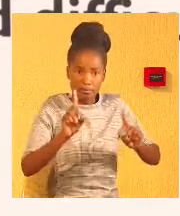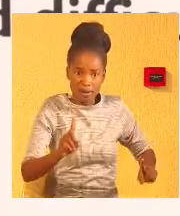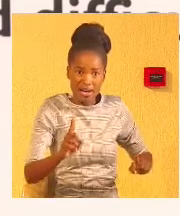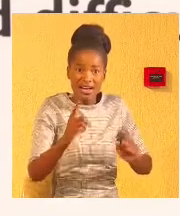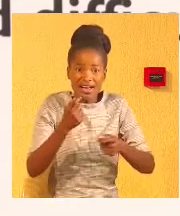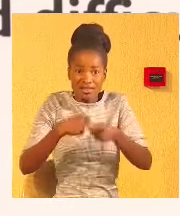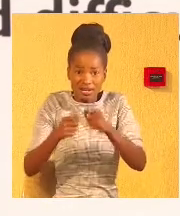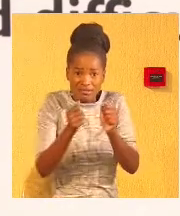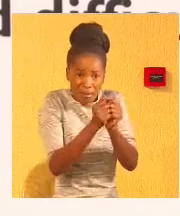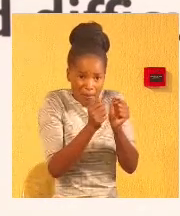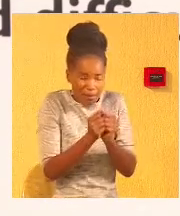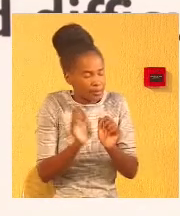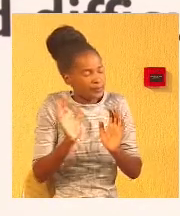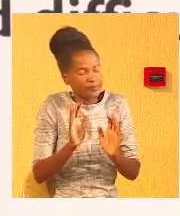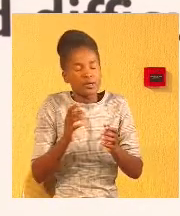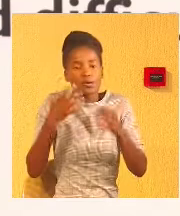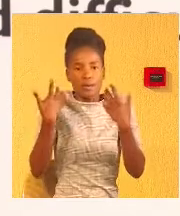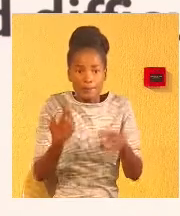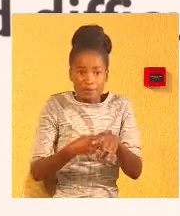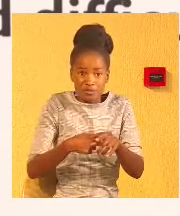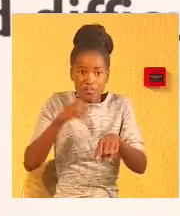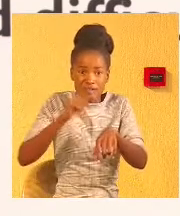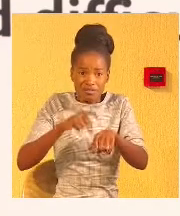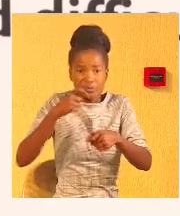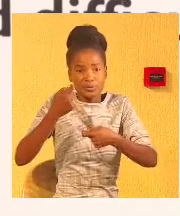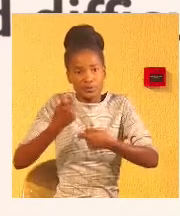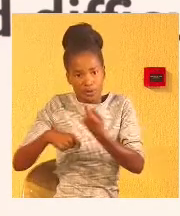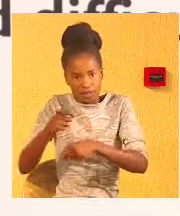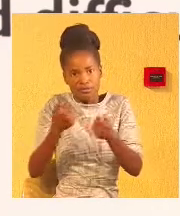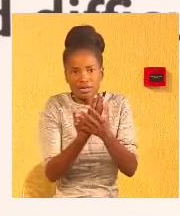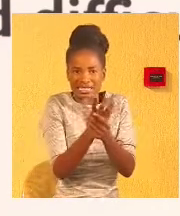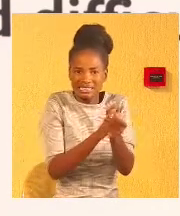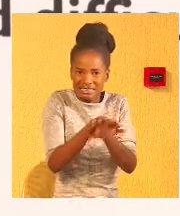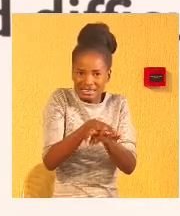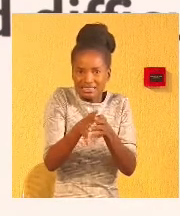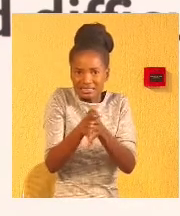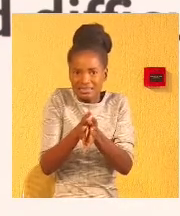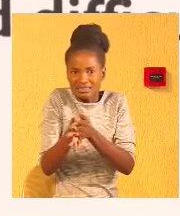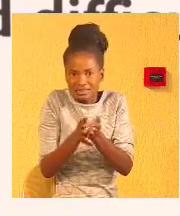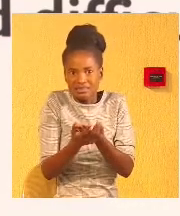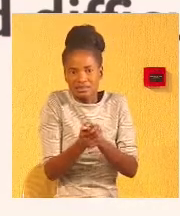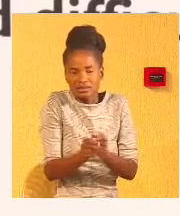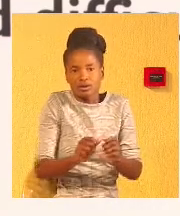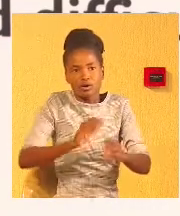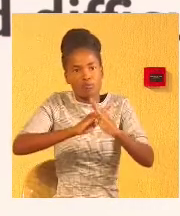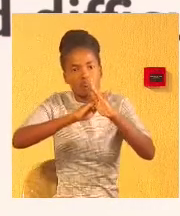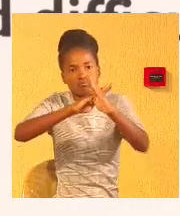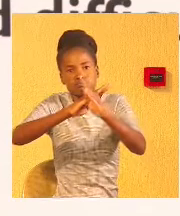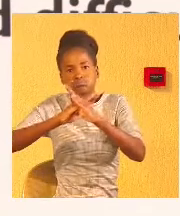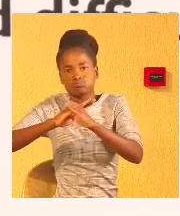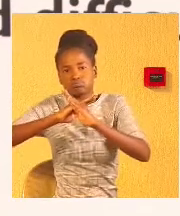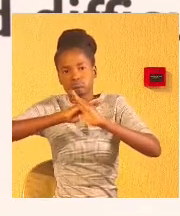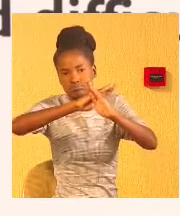sanitization and washing of hands, so as to prevent further spread of the COVID-19 disease.